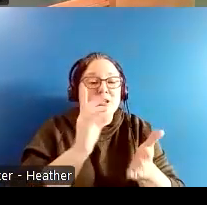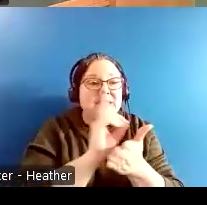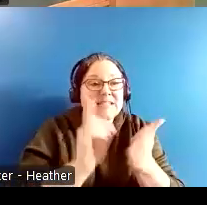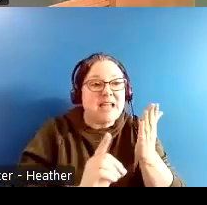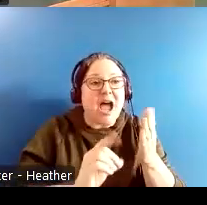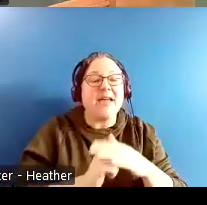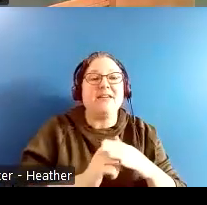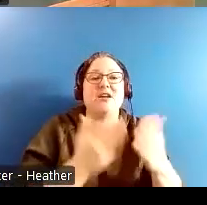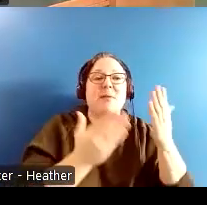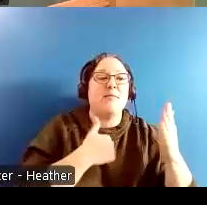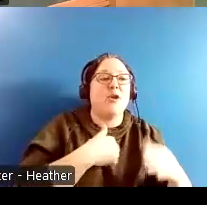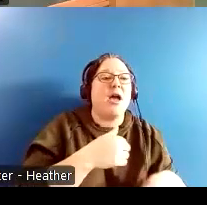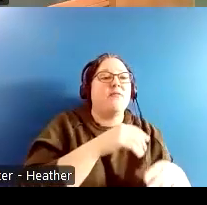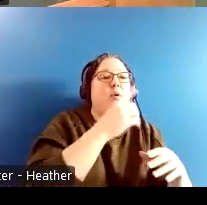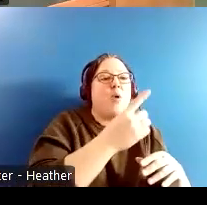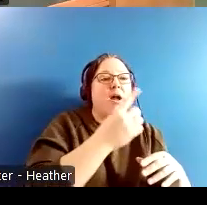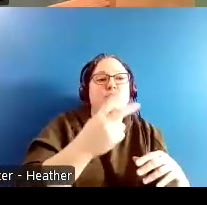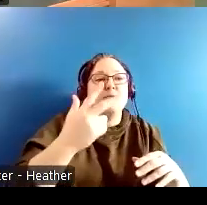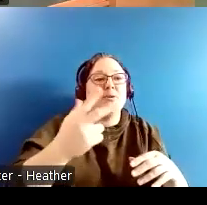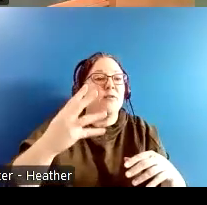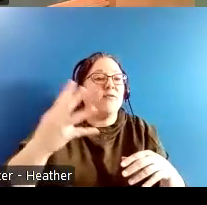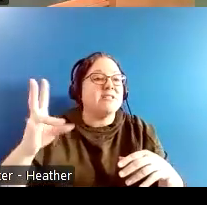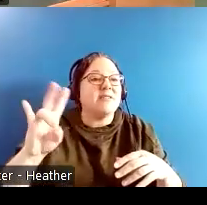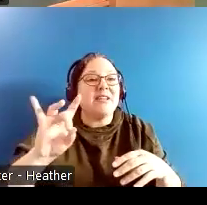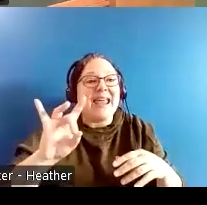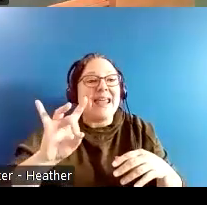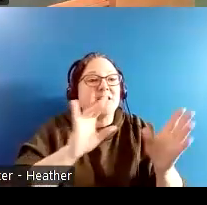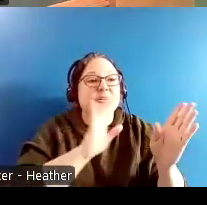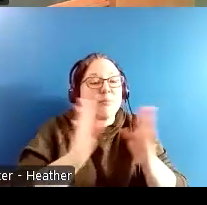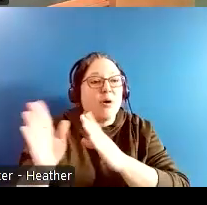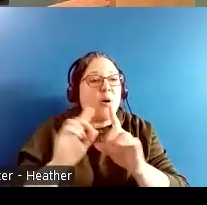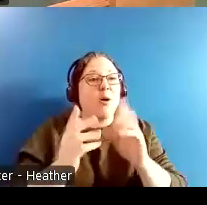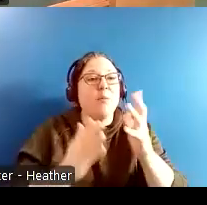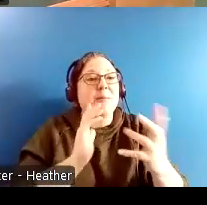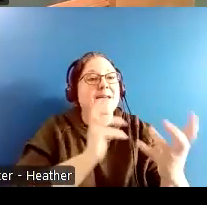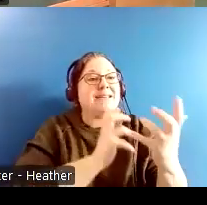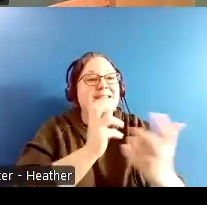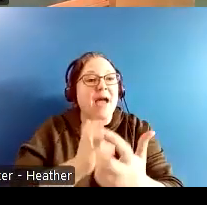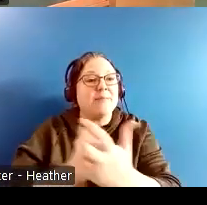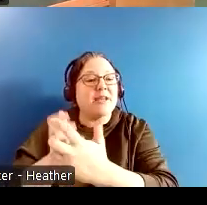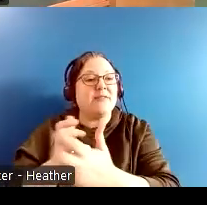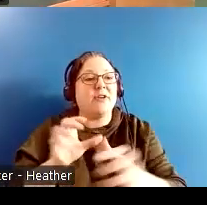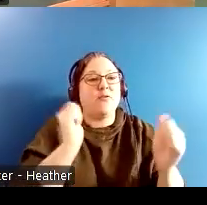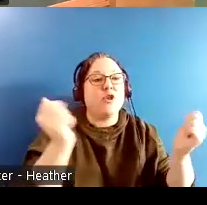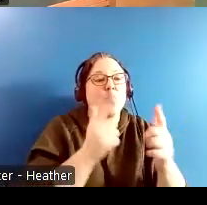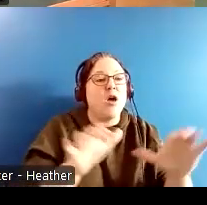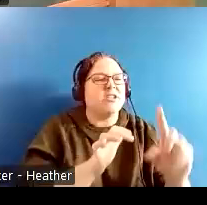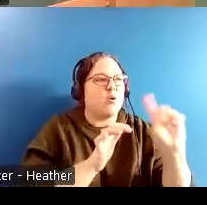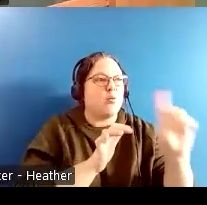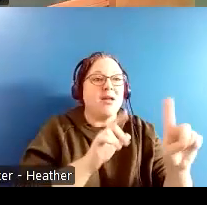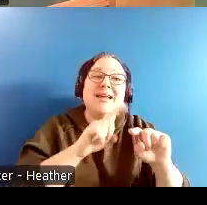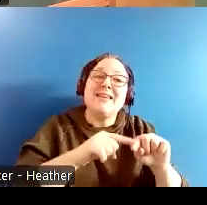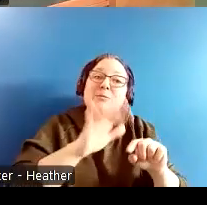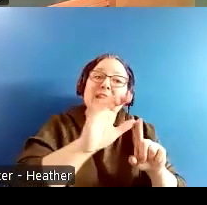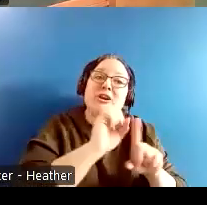1 through 8 serially. But maybe in the future, there might be adaptive designs where everyone does 1 and then you skip, depending on your conditions,